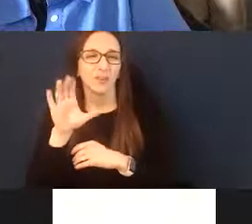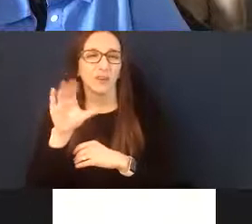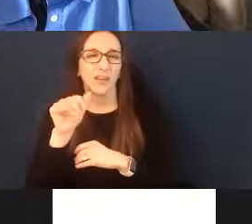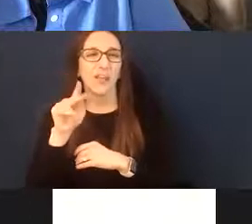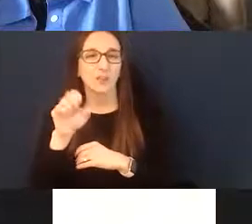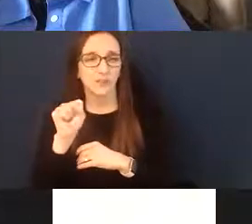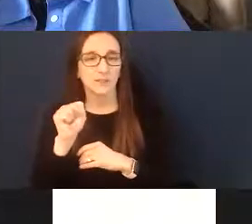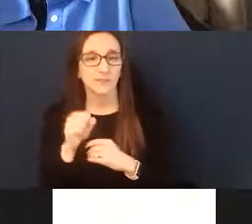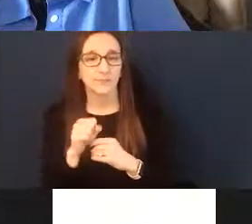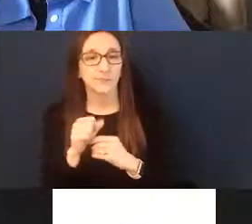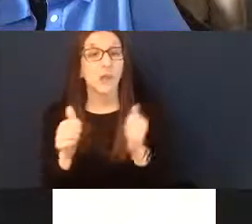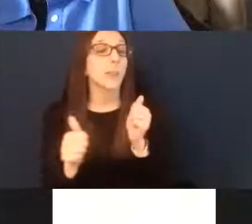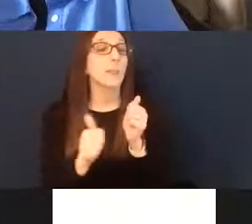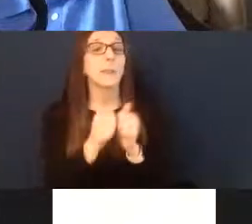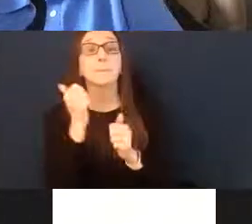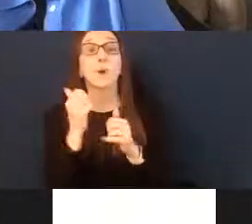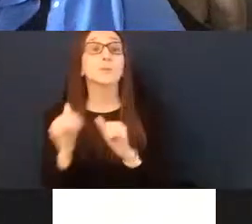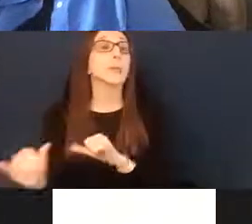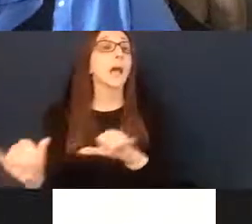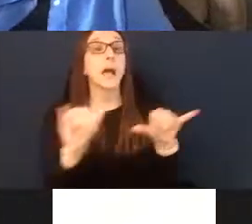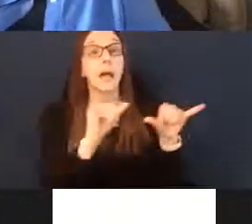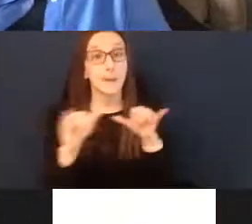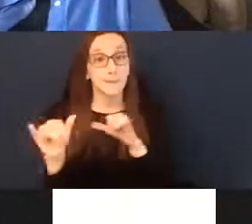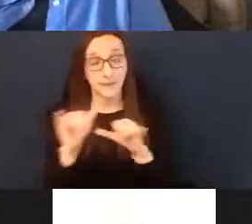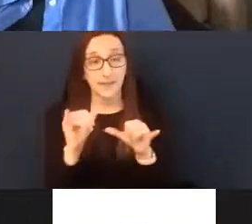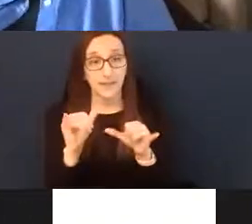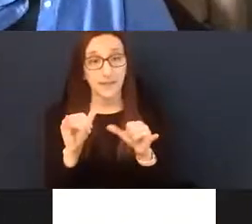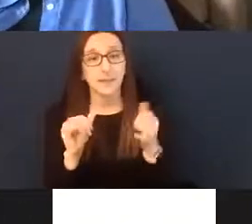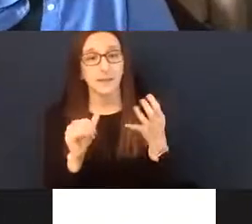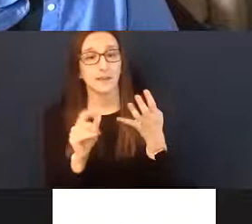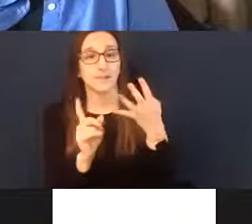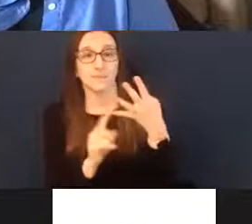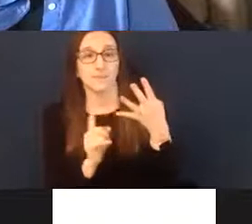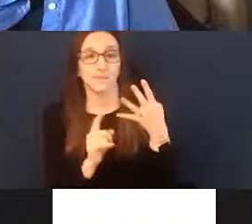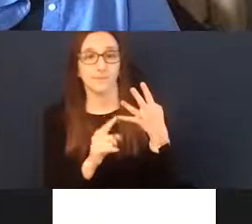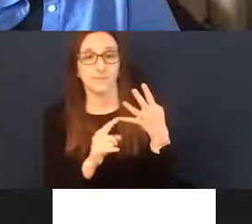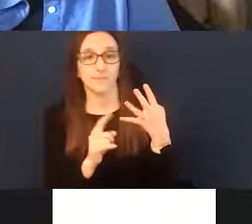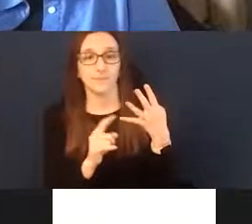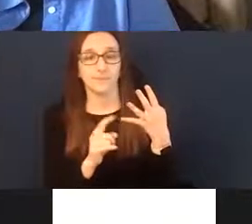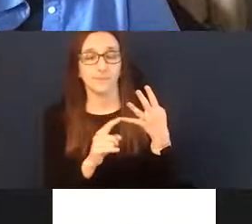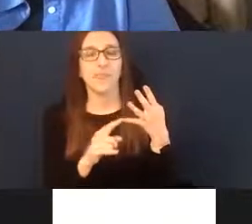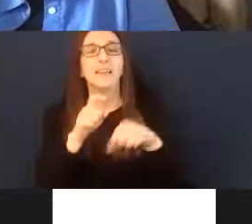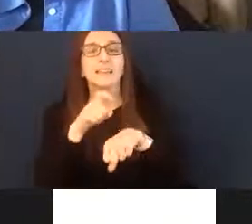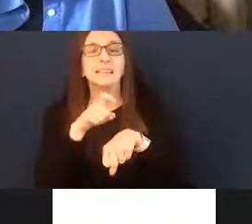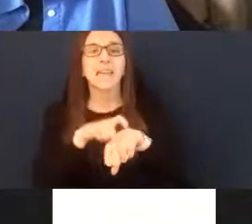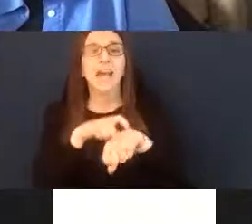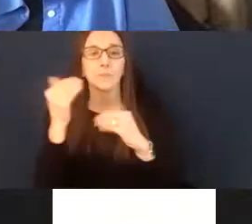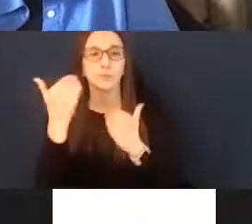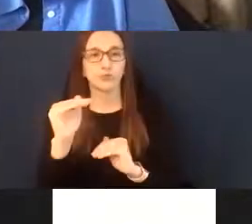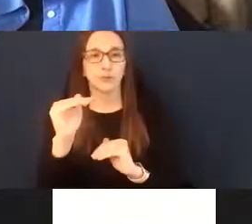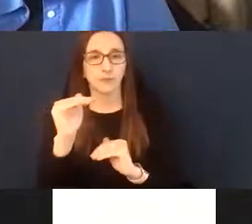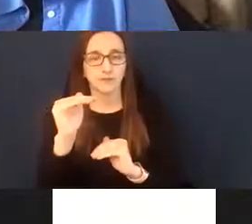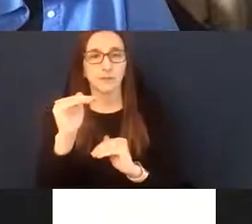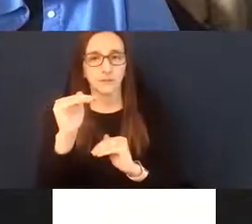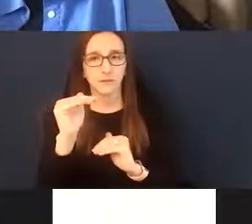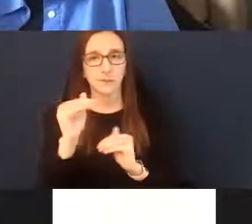is common in all type of fad diets and trends on social media is the one that's called time restricting. So